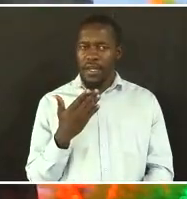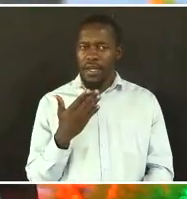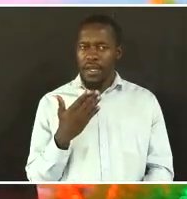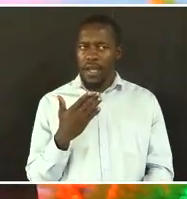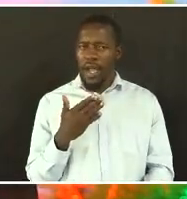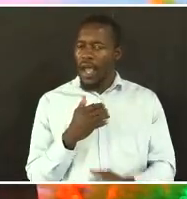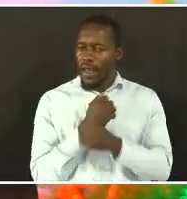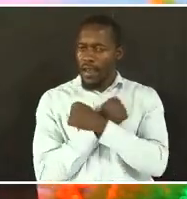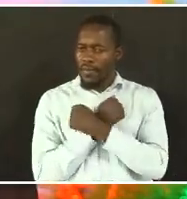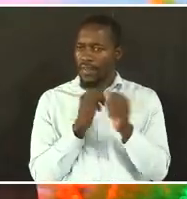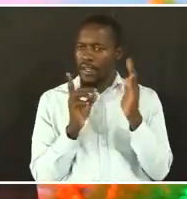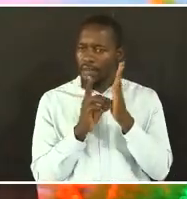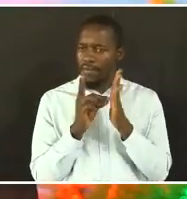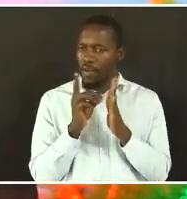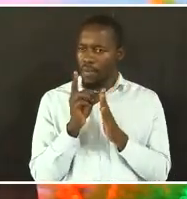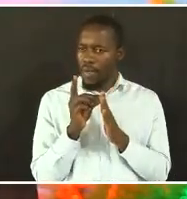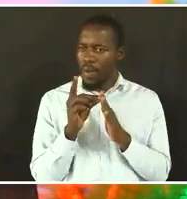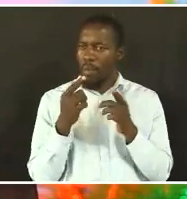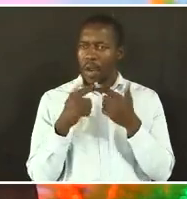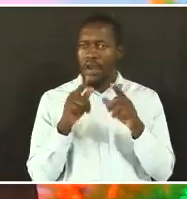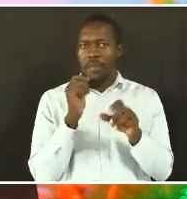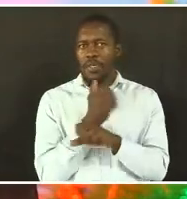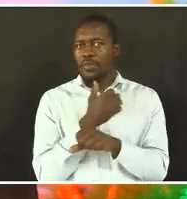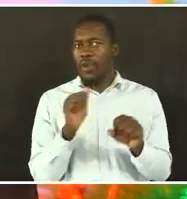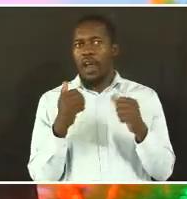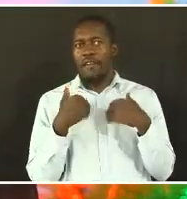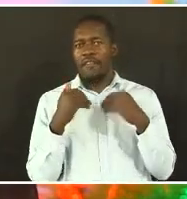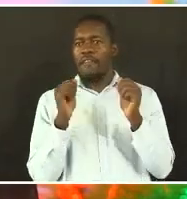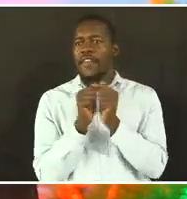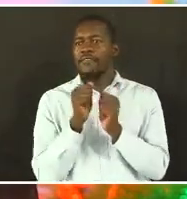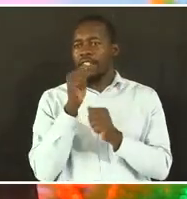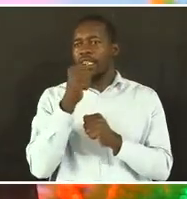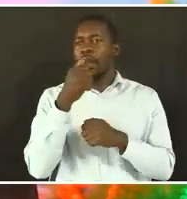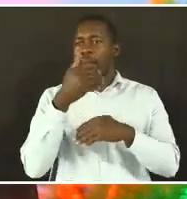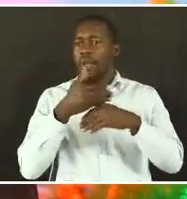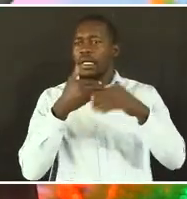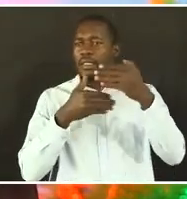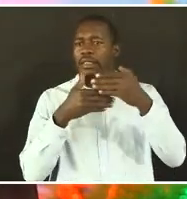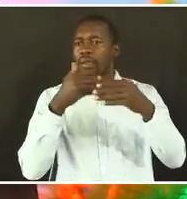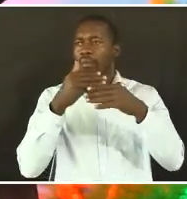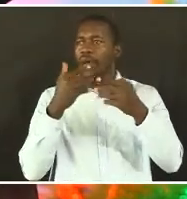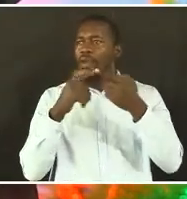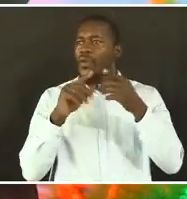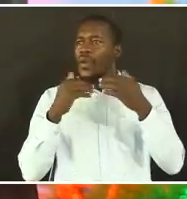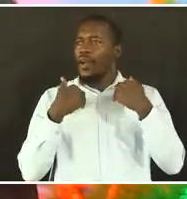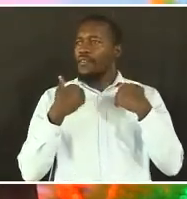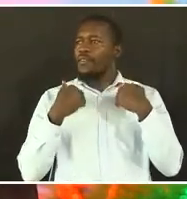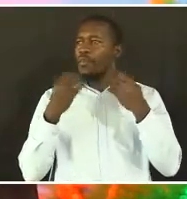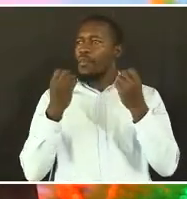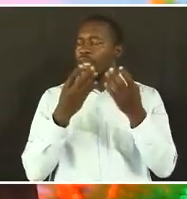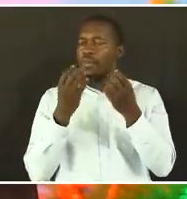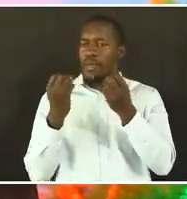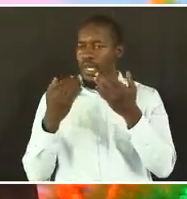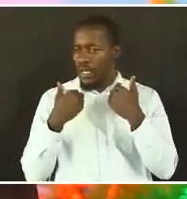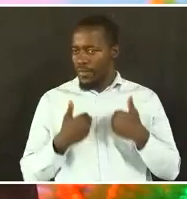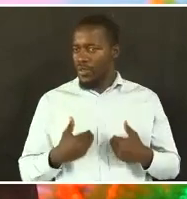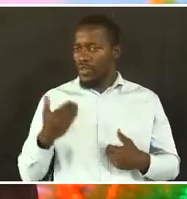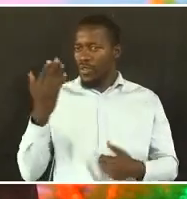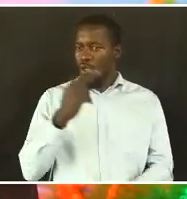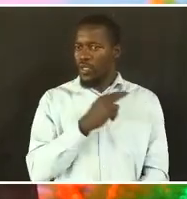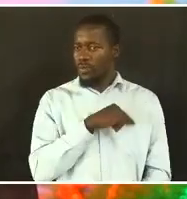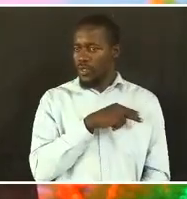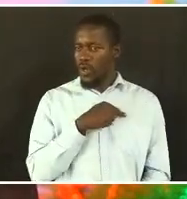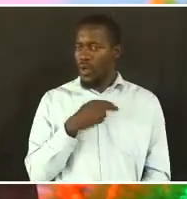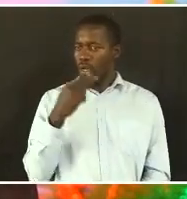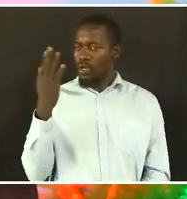that is building up a 15-story building when we have people in hospital who have hospital bills and they can't pay for it.